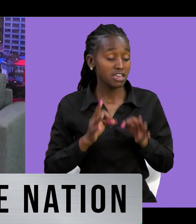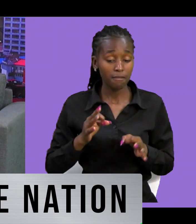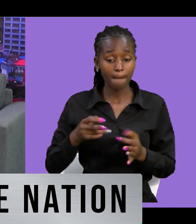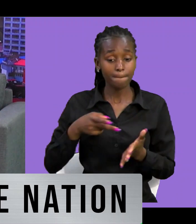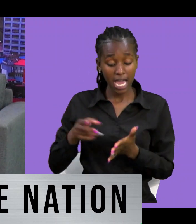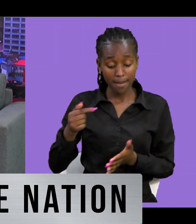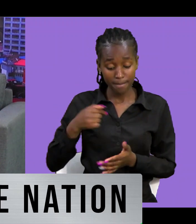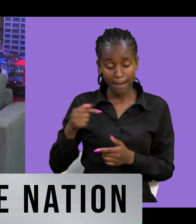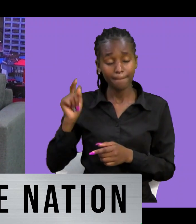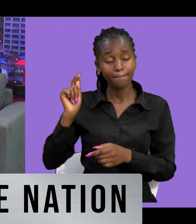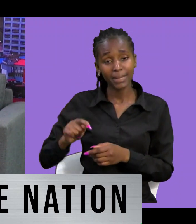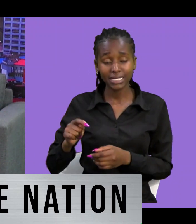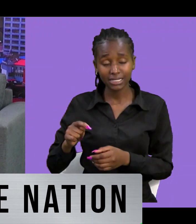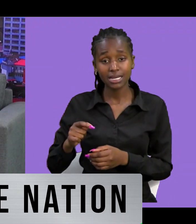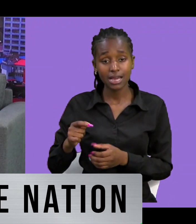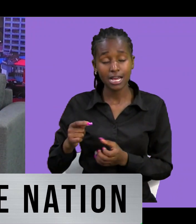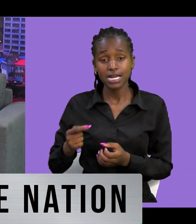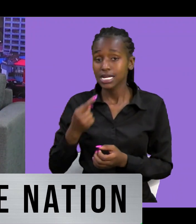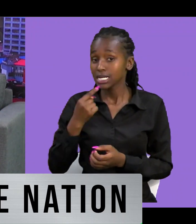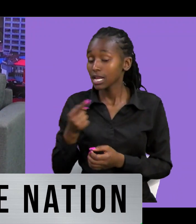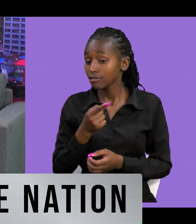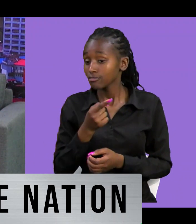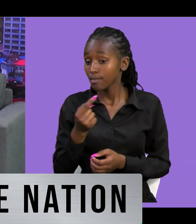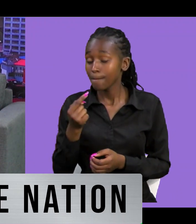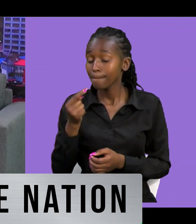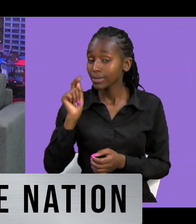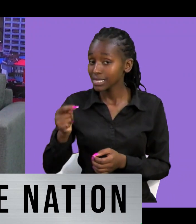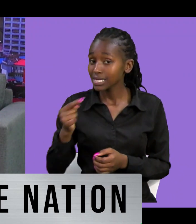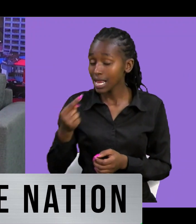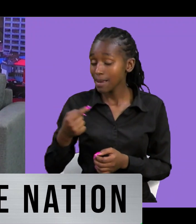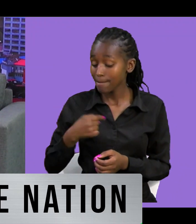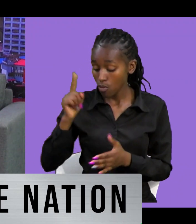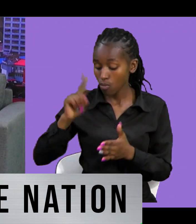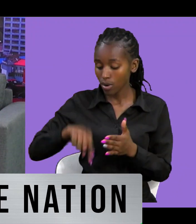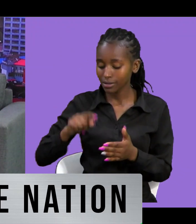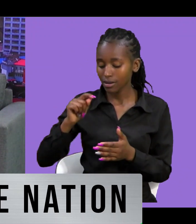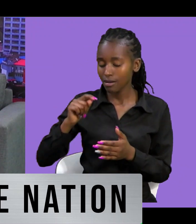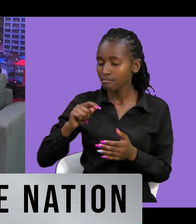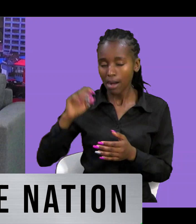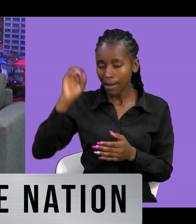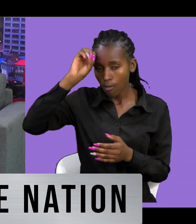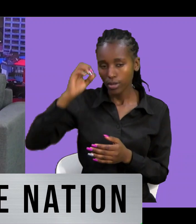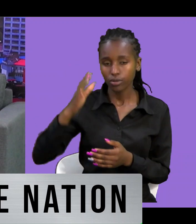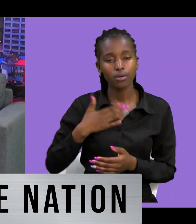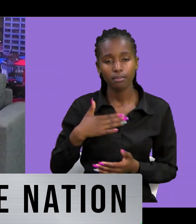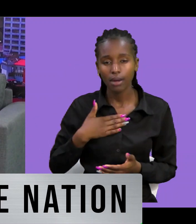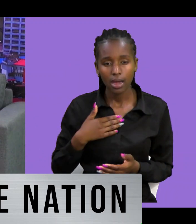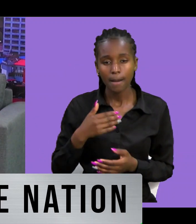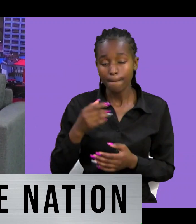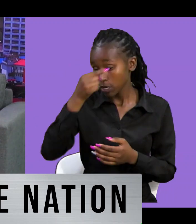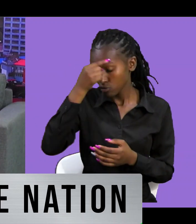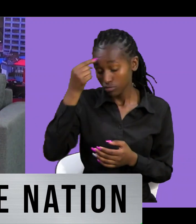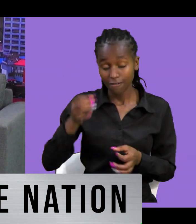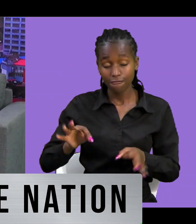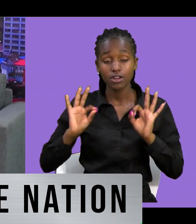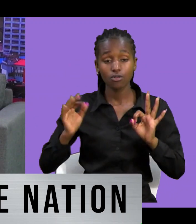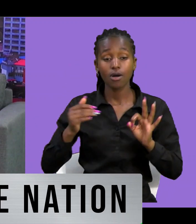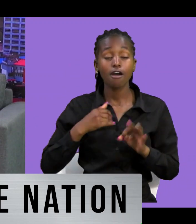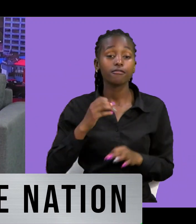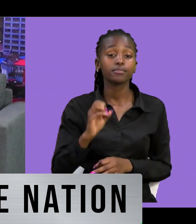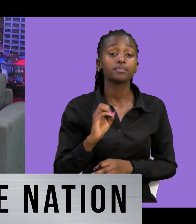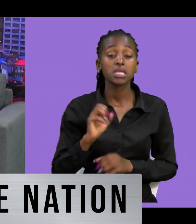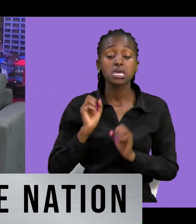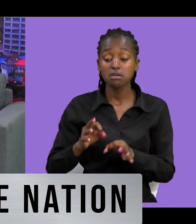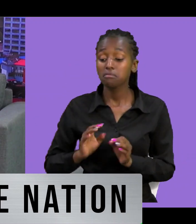don't have that freedom. My freedom is already is limited. Right. Because now you tell me when you go there, say A, B, C, and D, and that